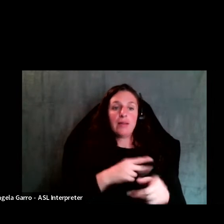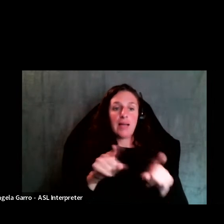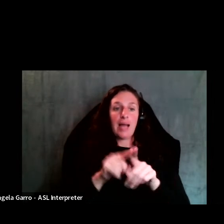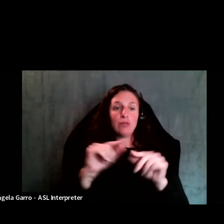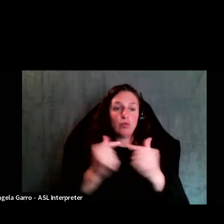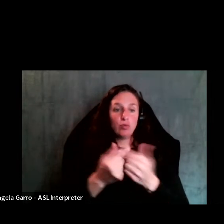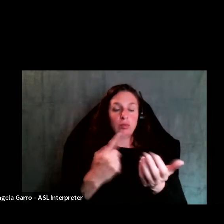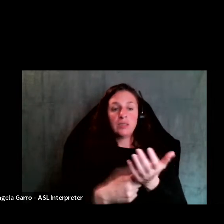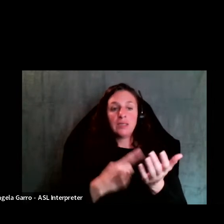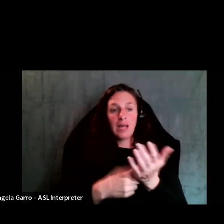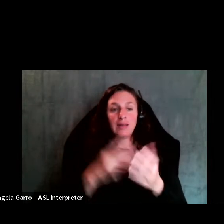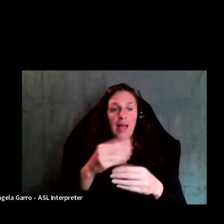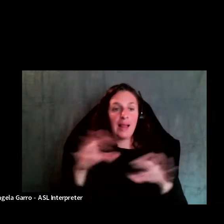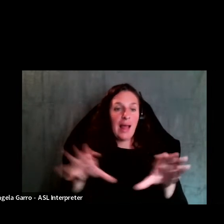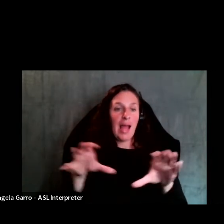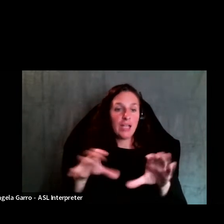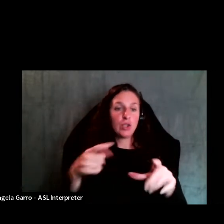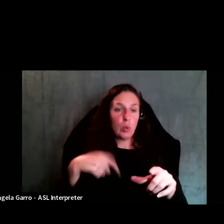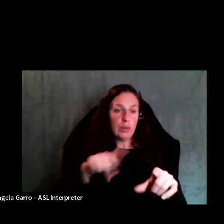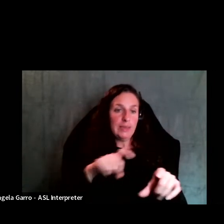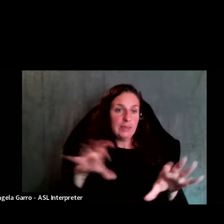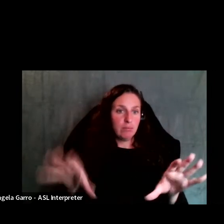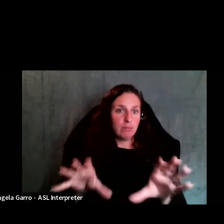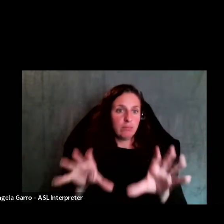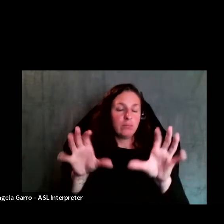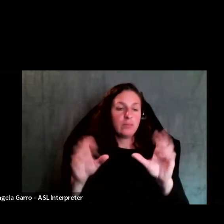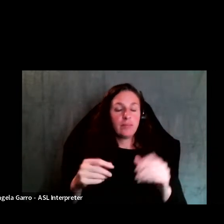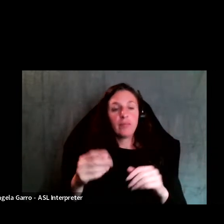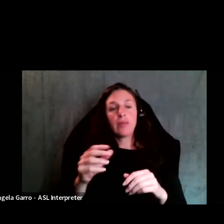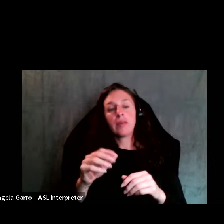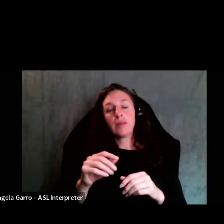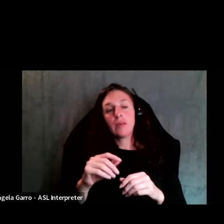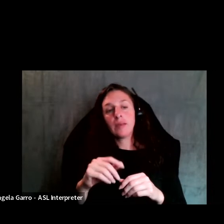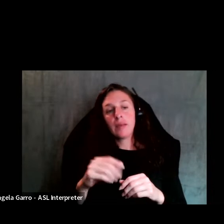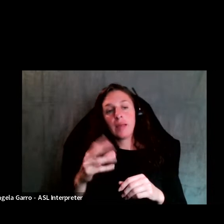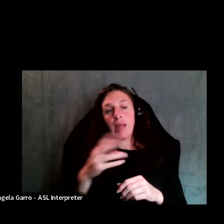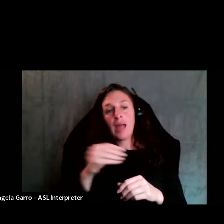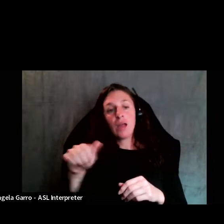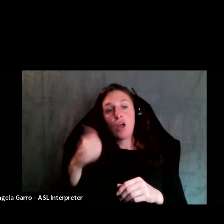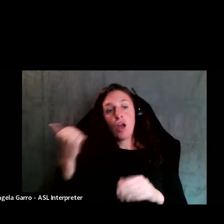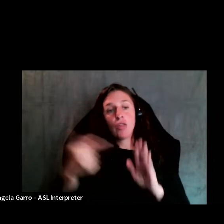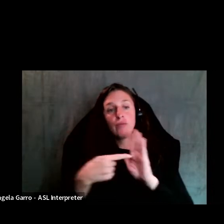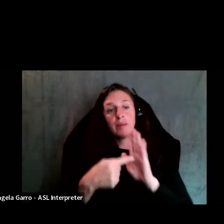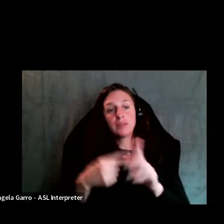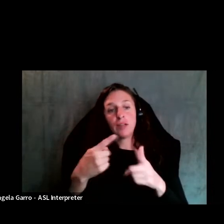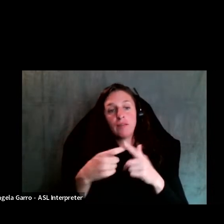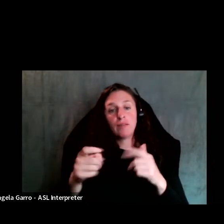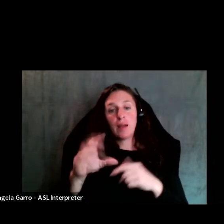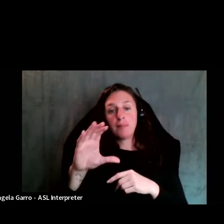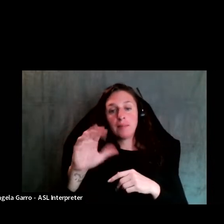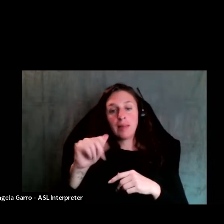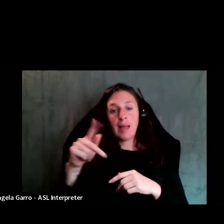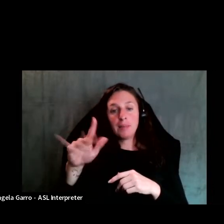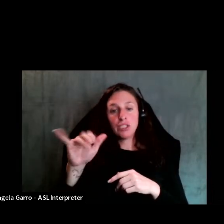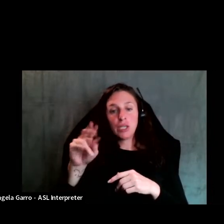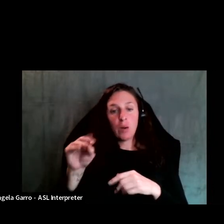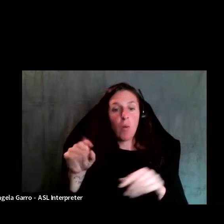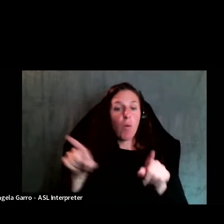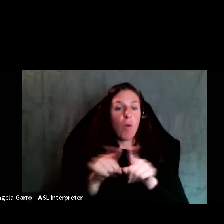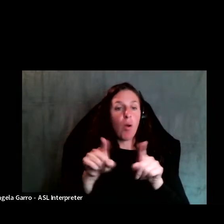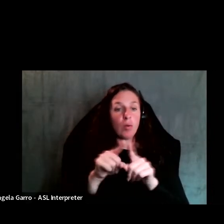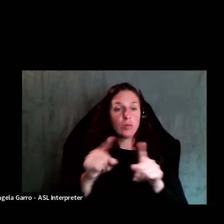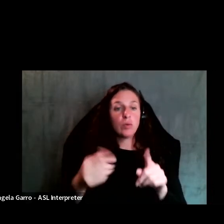the actions that we need to take. And our other representatives from Cappuccino have also